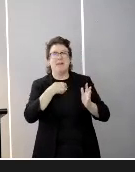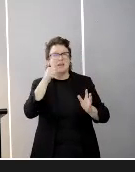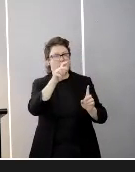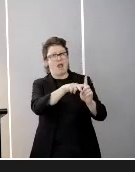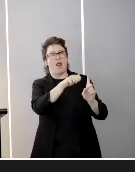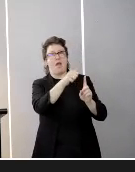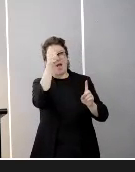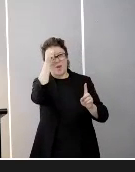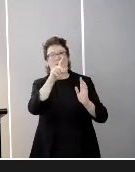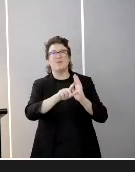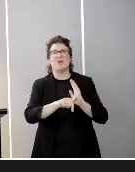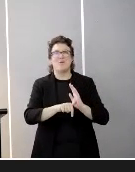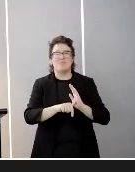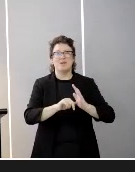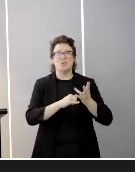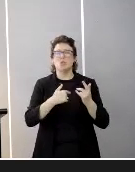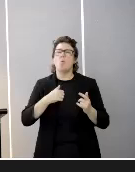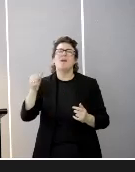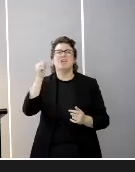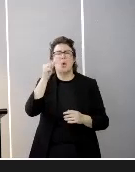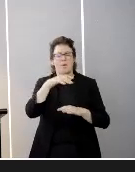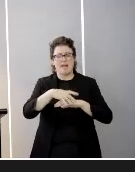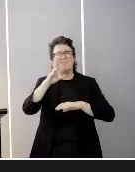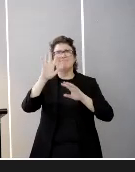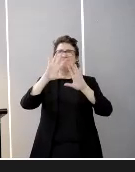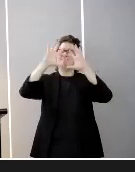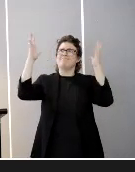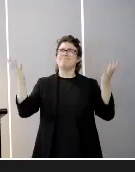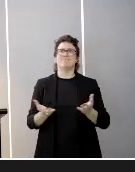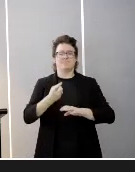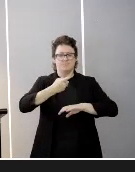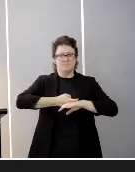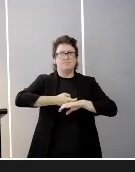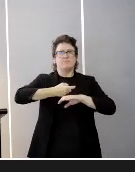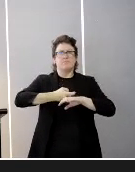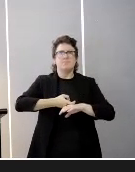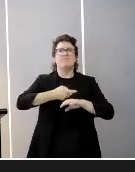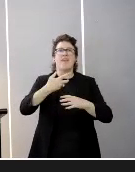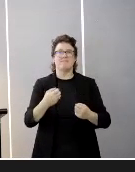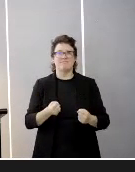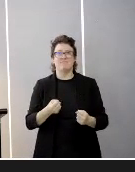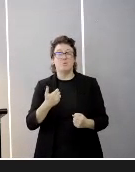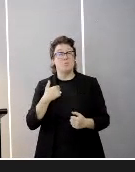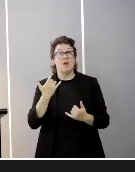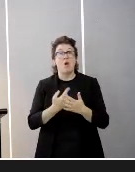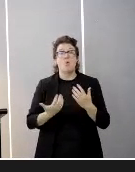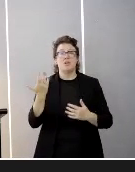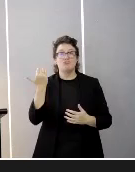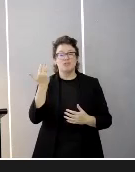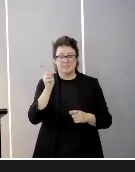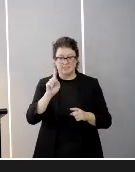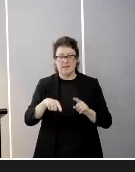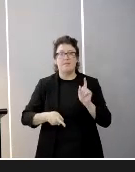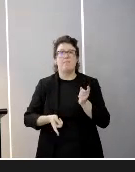plants were open and closed. So people have known about some of these rhythms for quite a while, but they didn't, we only recently are